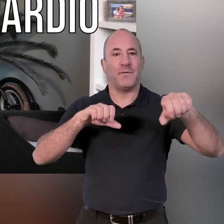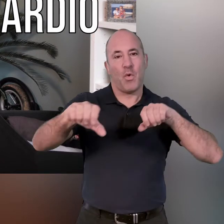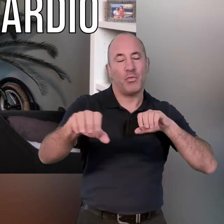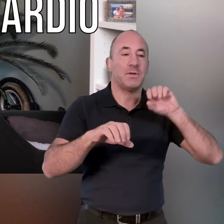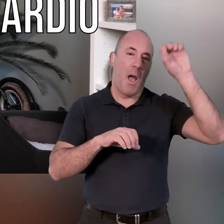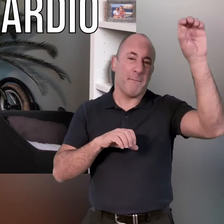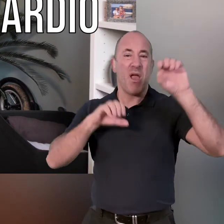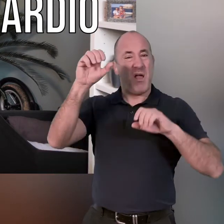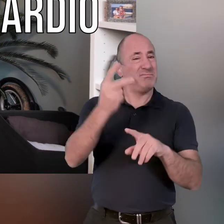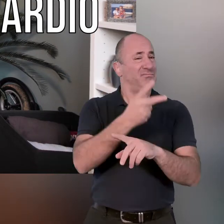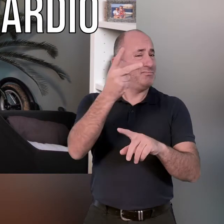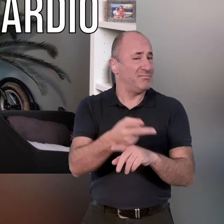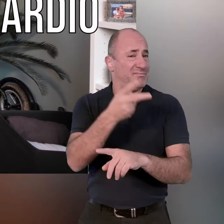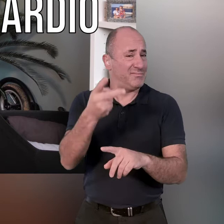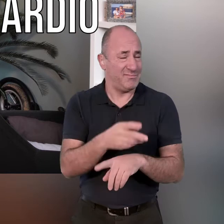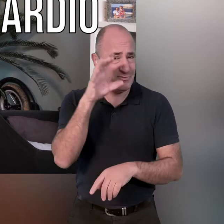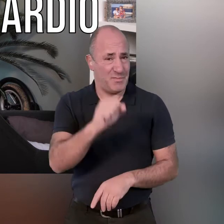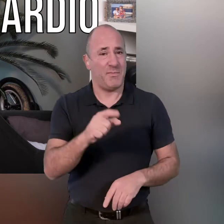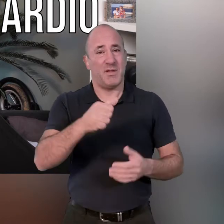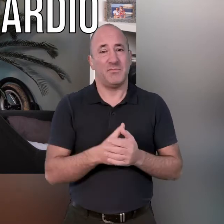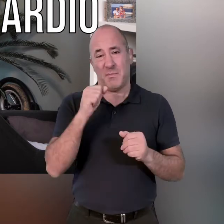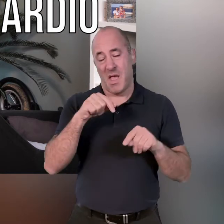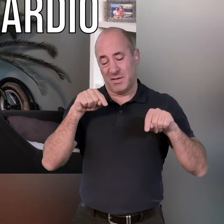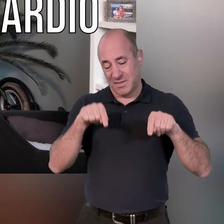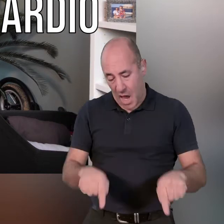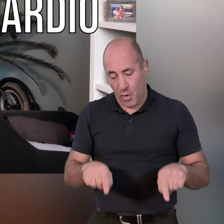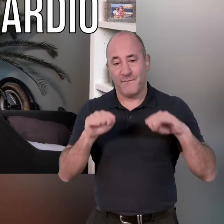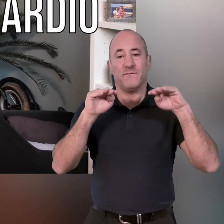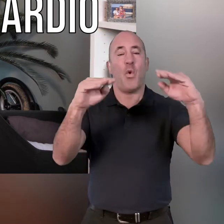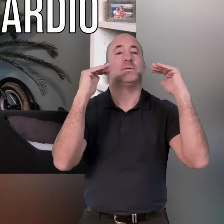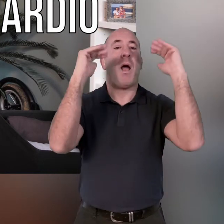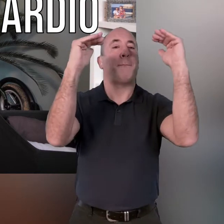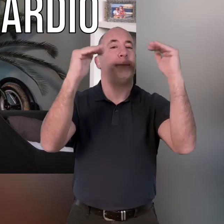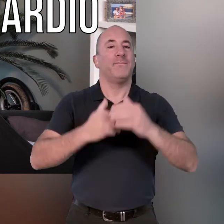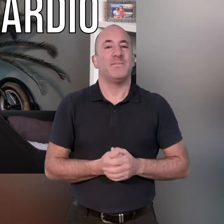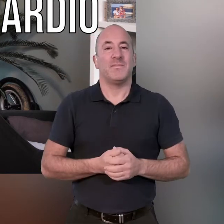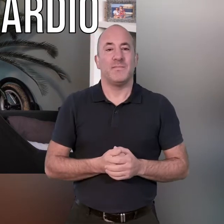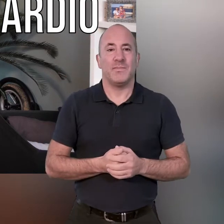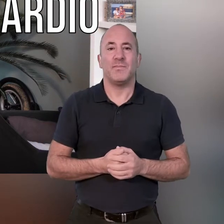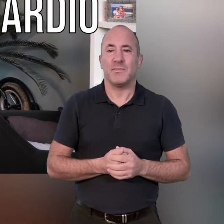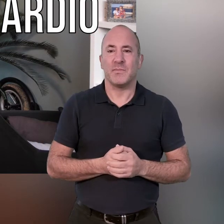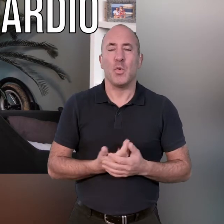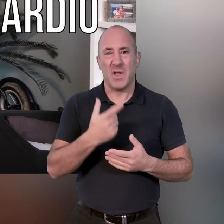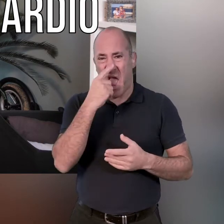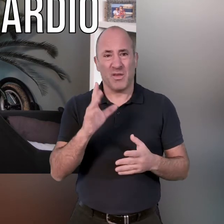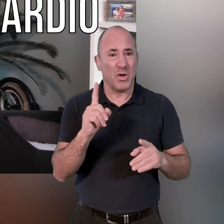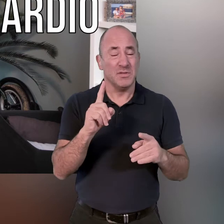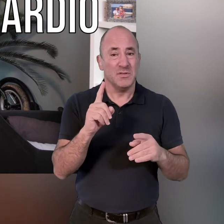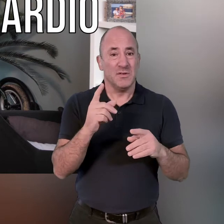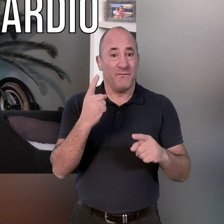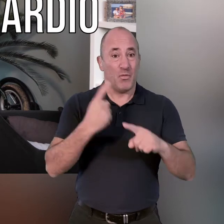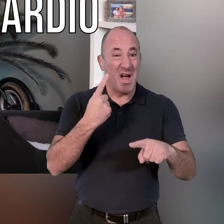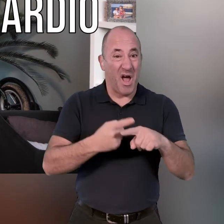forward, up, down, down, forwards, forwards, up, up. Also, with the intensity,